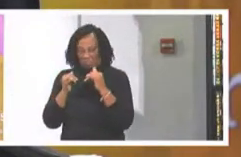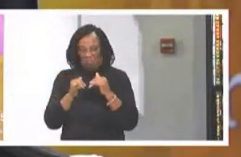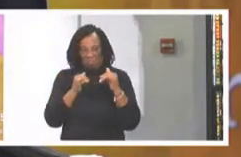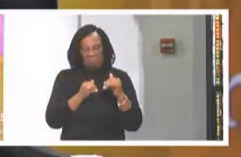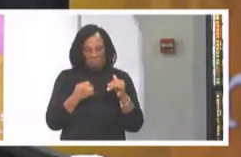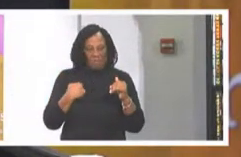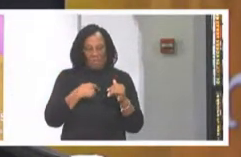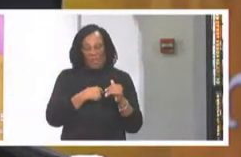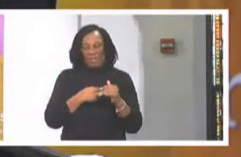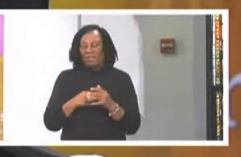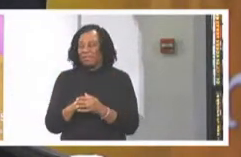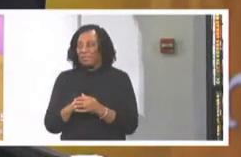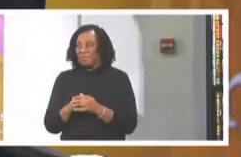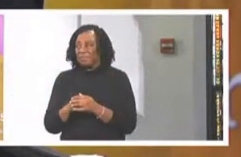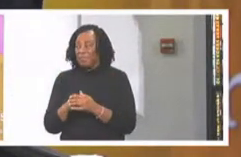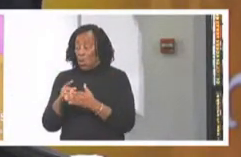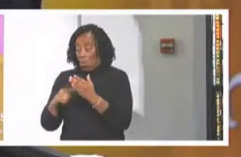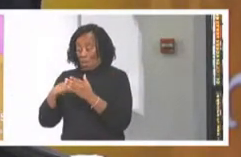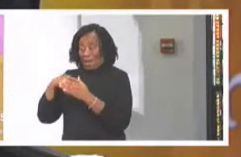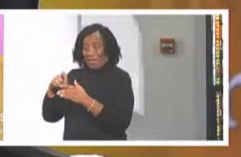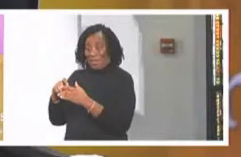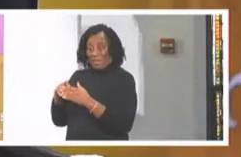What I need, you don't need.